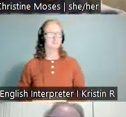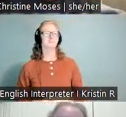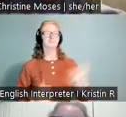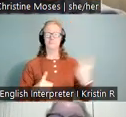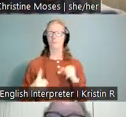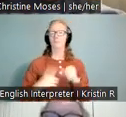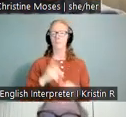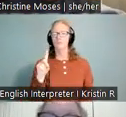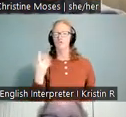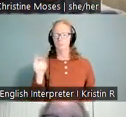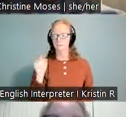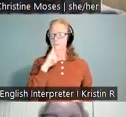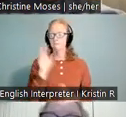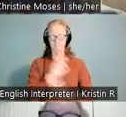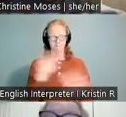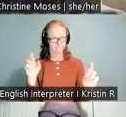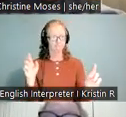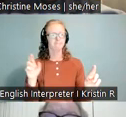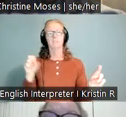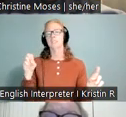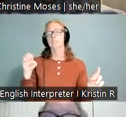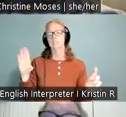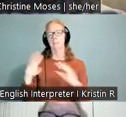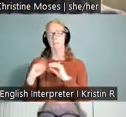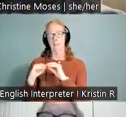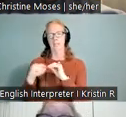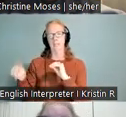draft that's been prepared by subcommittee members,